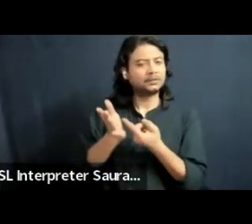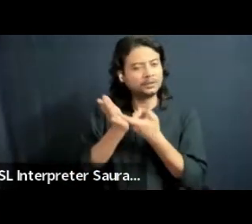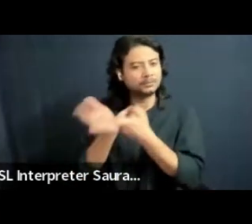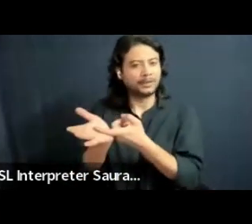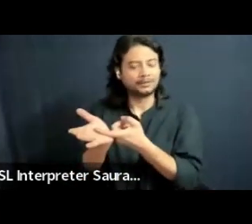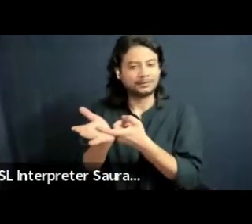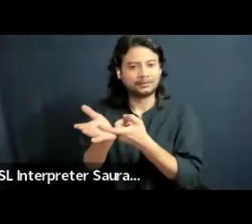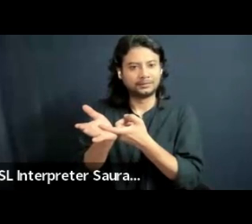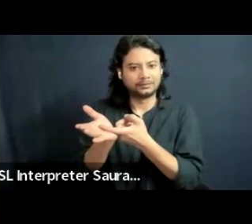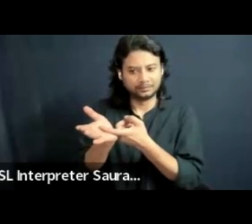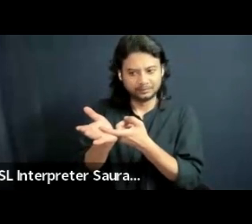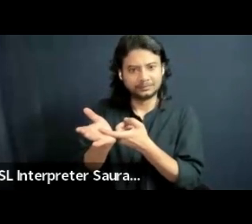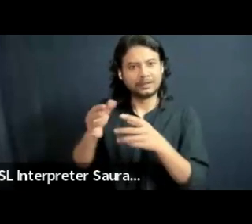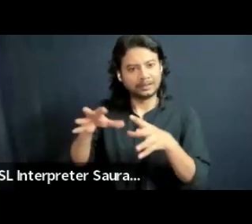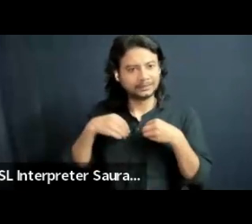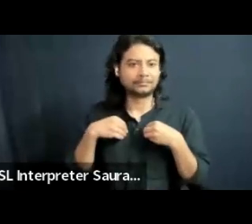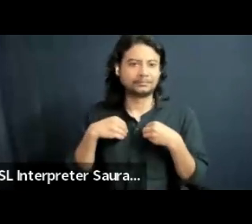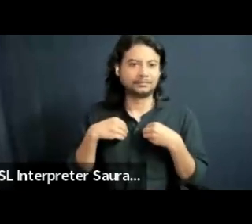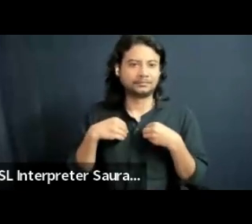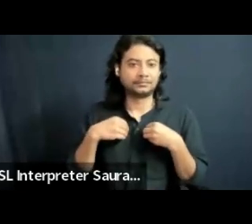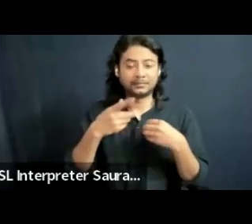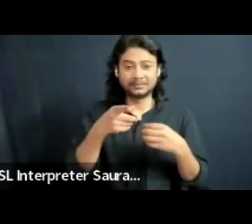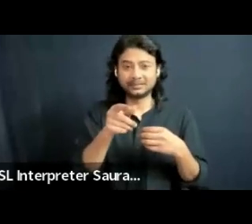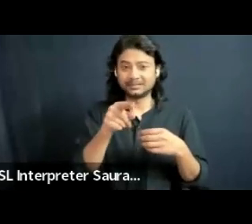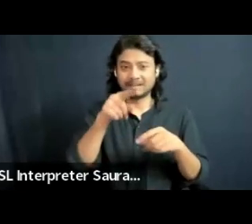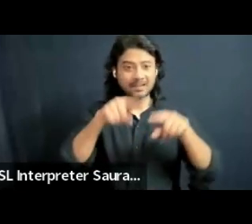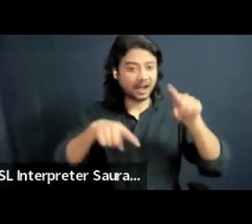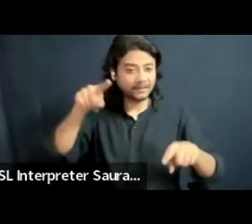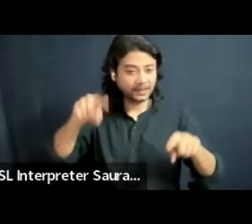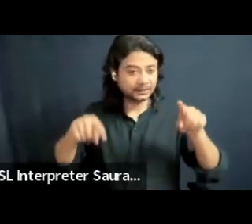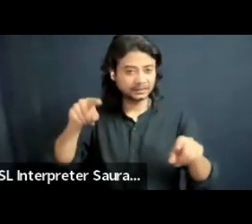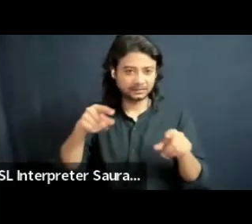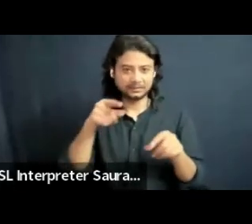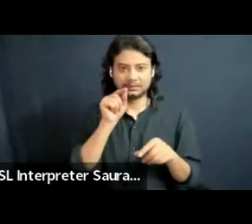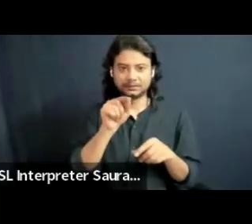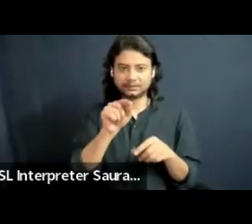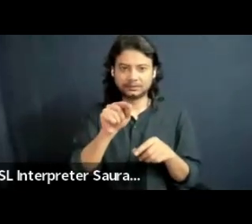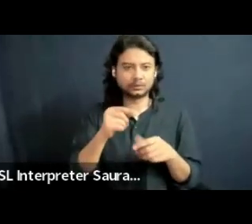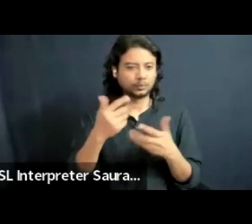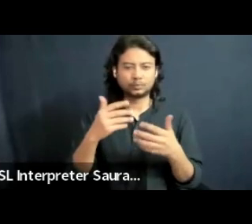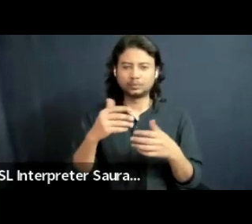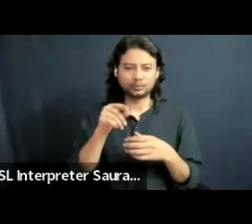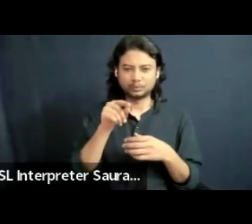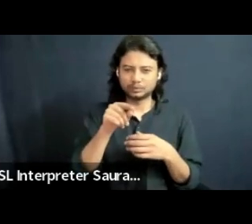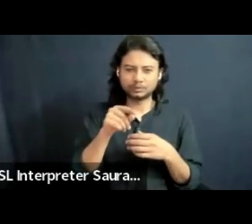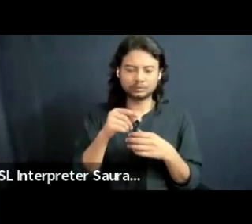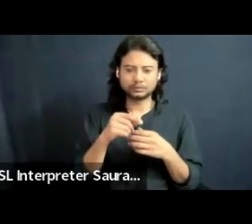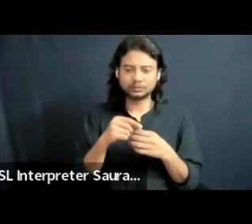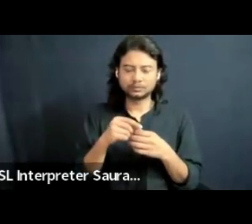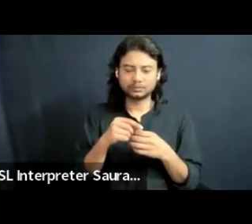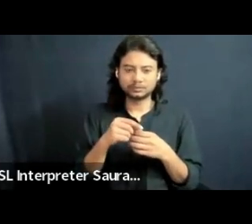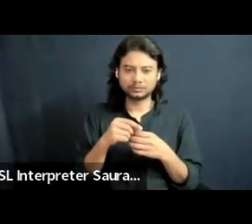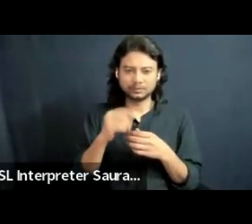is a very, very powerful concept. It is a concept that we need today in